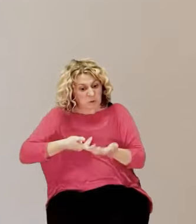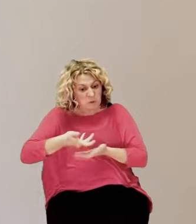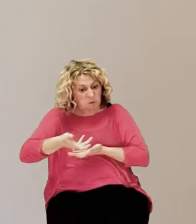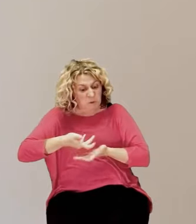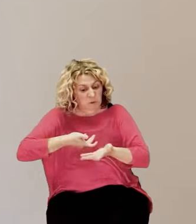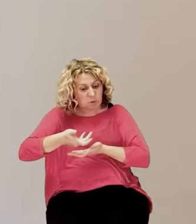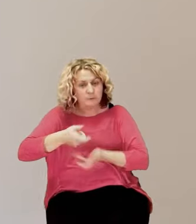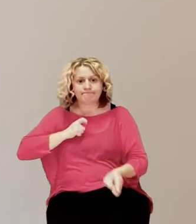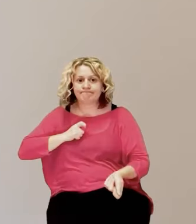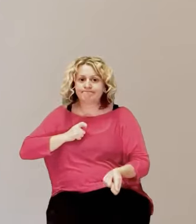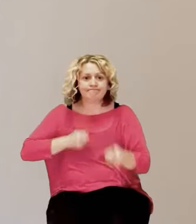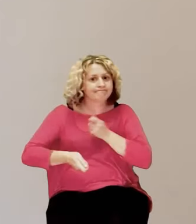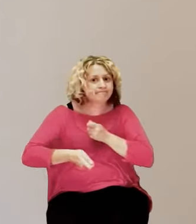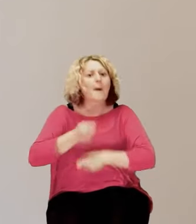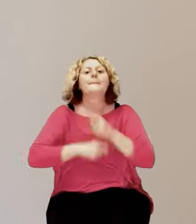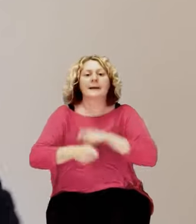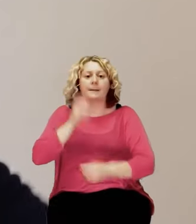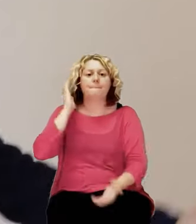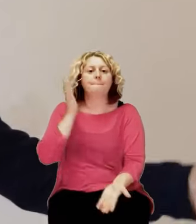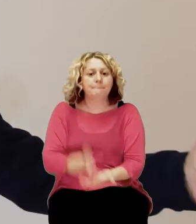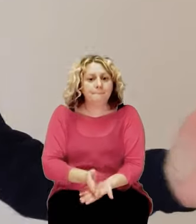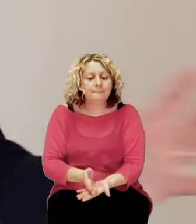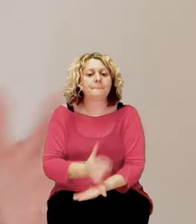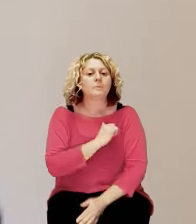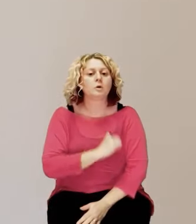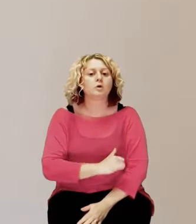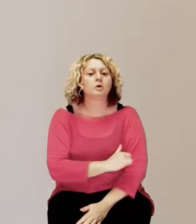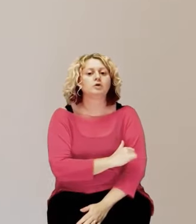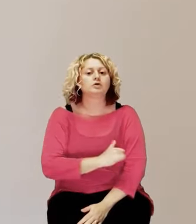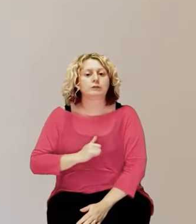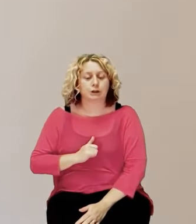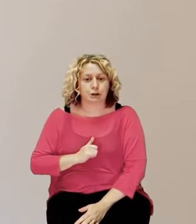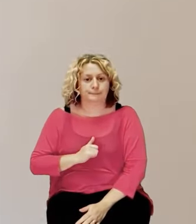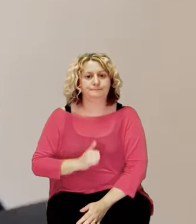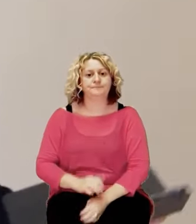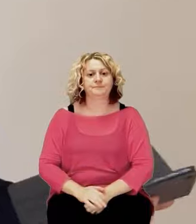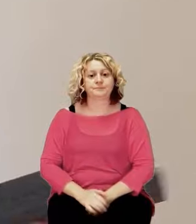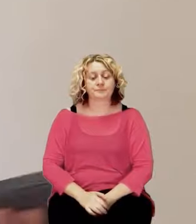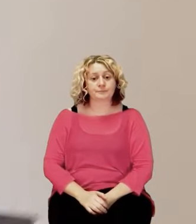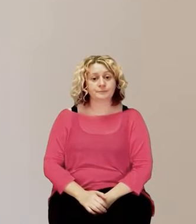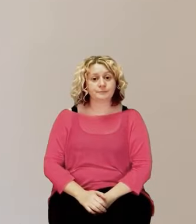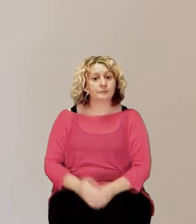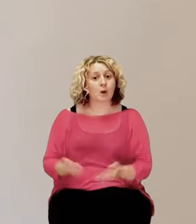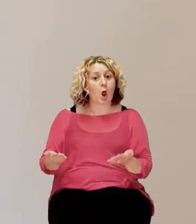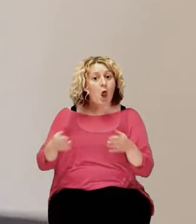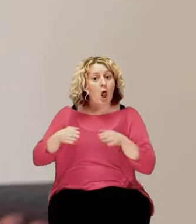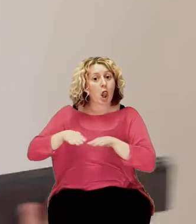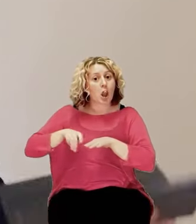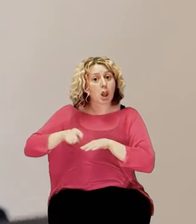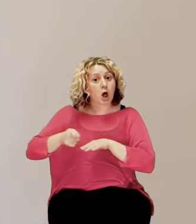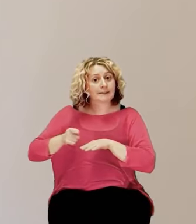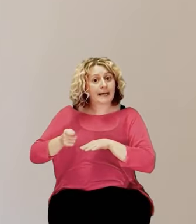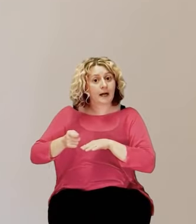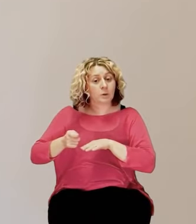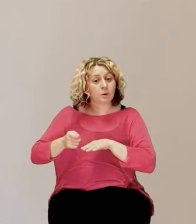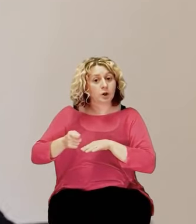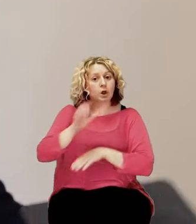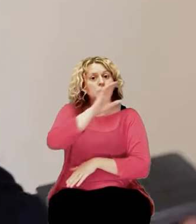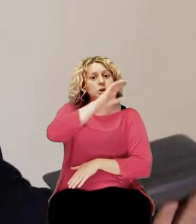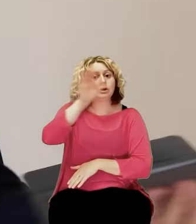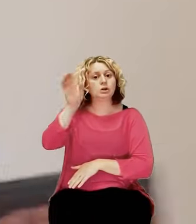Lockdown. Week one. Whole bunch of professional footballers coming to a Zoom meeting because no one's at